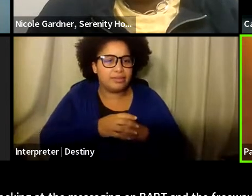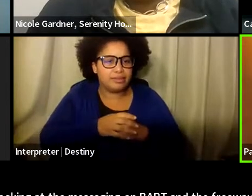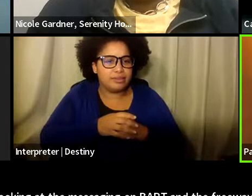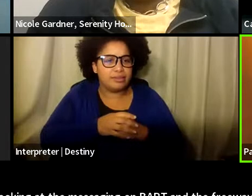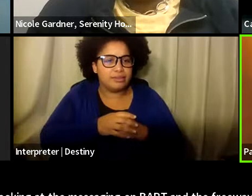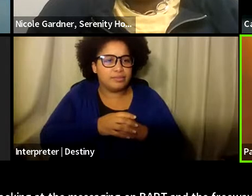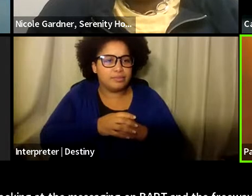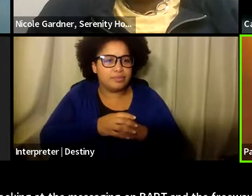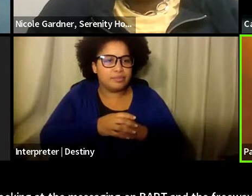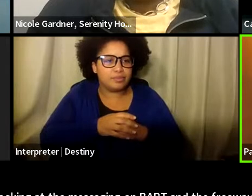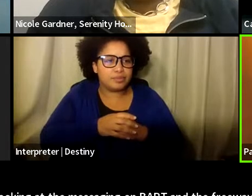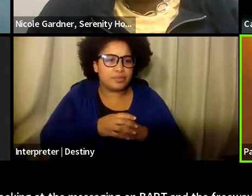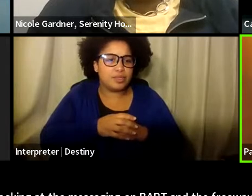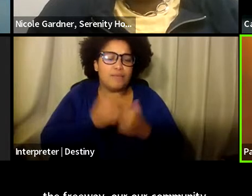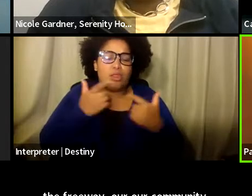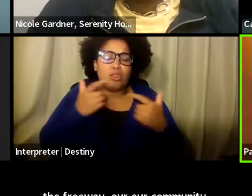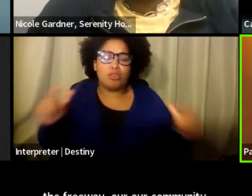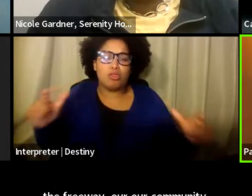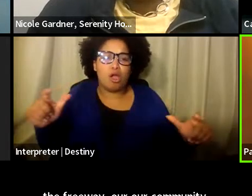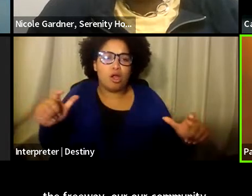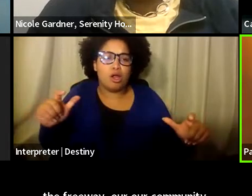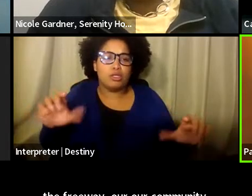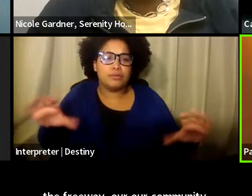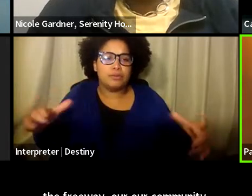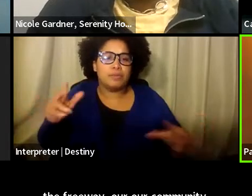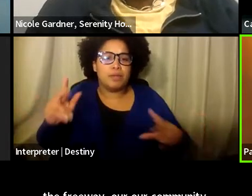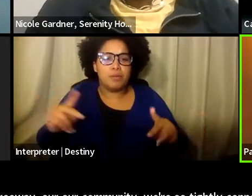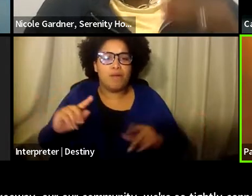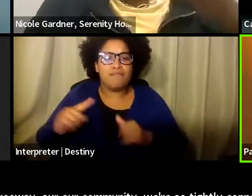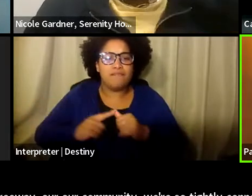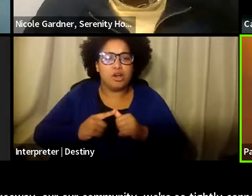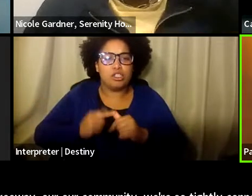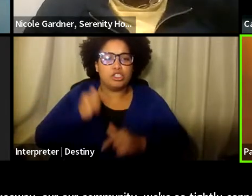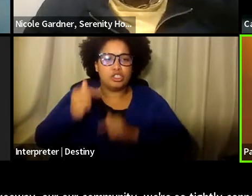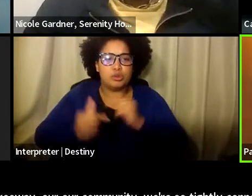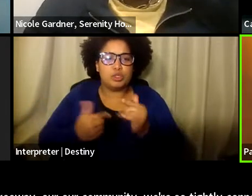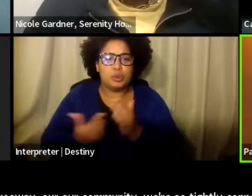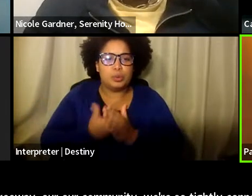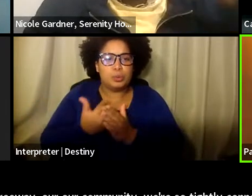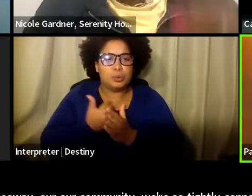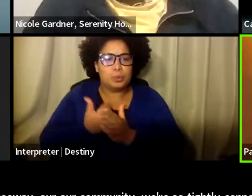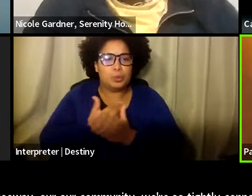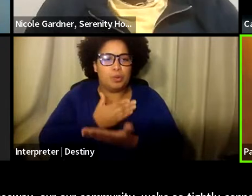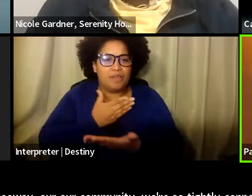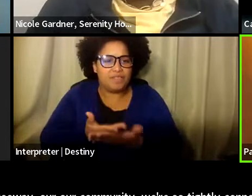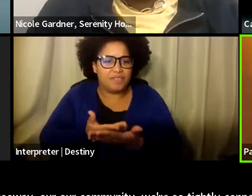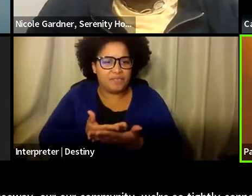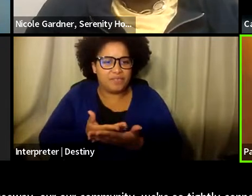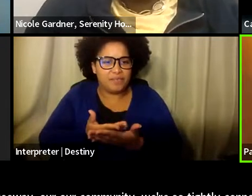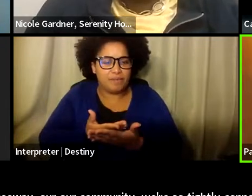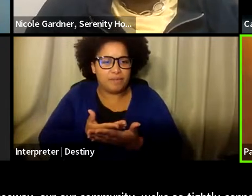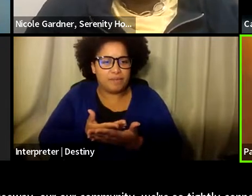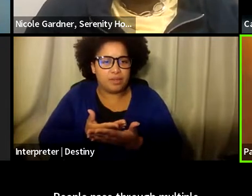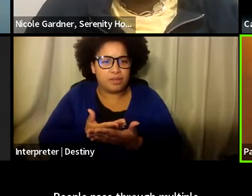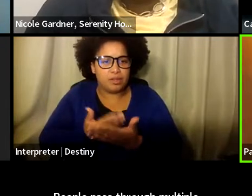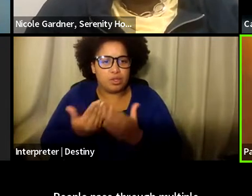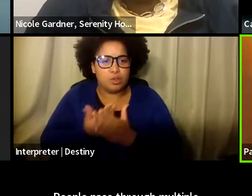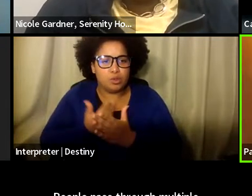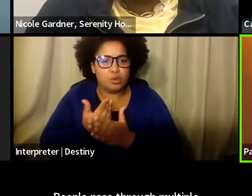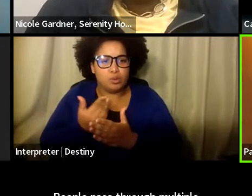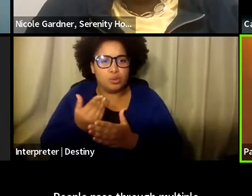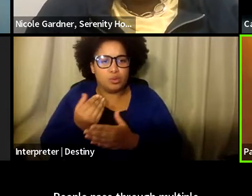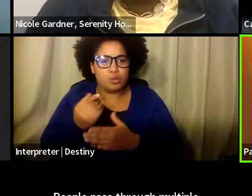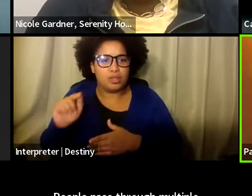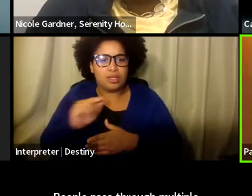deal with such a large number of first generation newcomers. I mean, these newcomers, I mean,